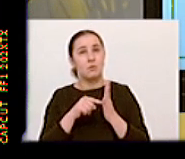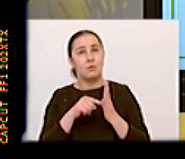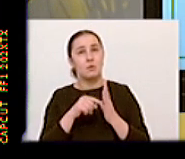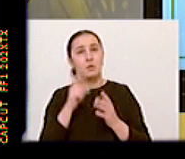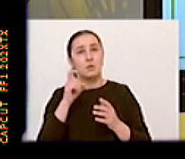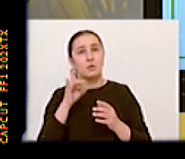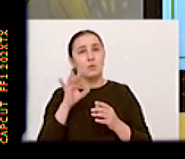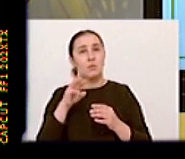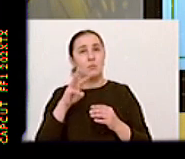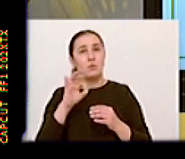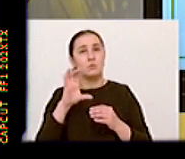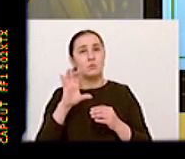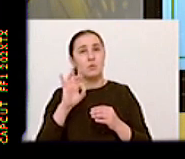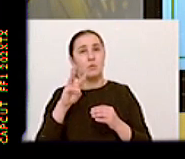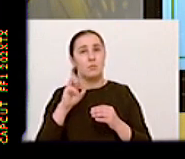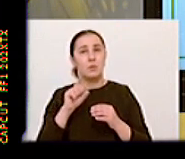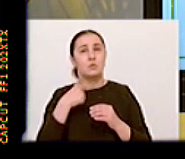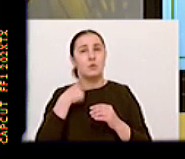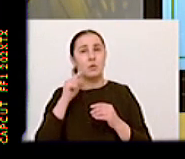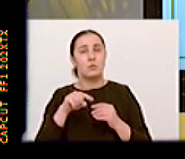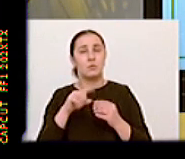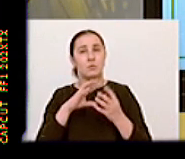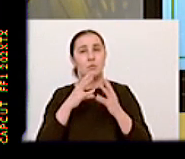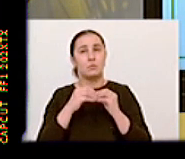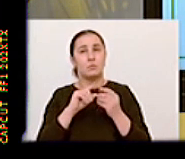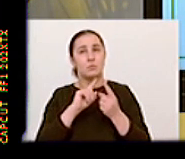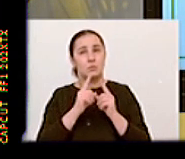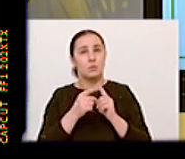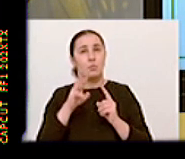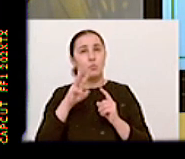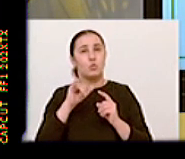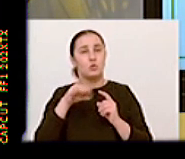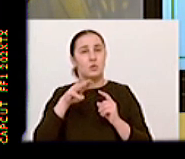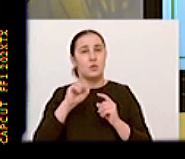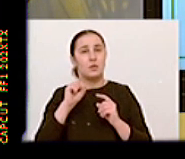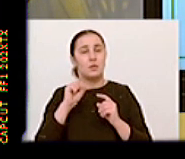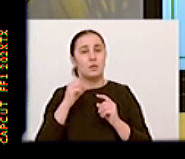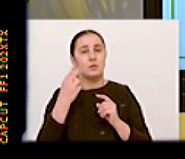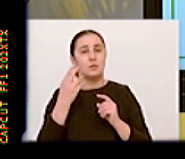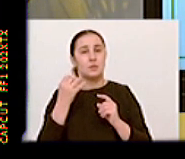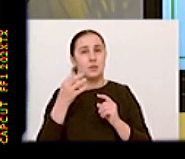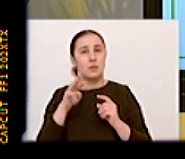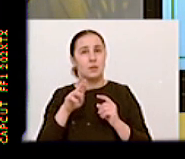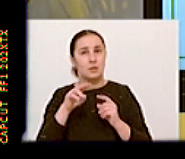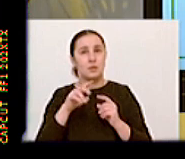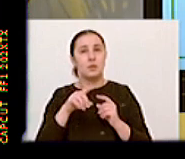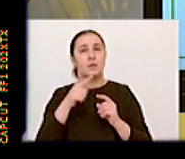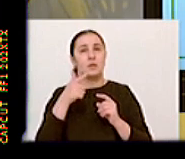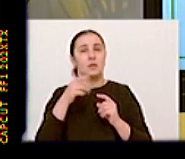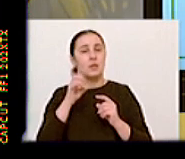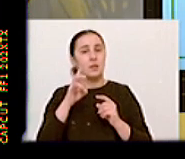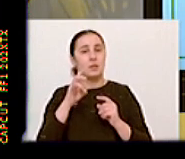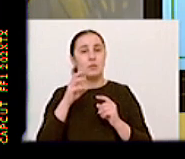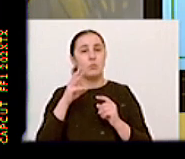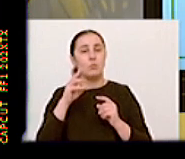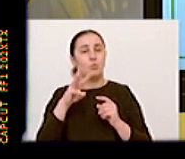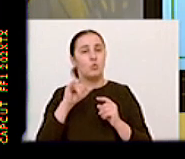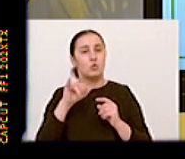ya'ni xromosoma sonining o'zgarishi bilan sodir bo'ladigan mutatsiyalar gen mutatsiyalar deyiladi. Yo'q.